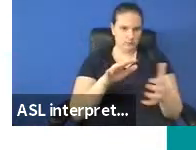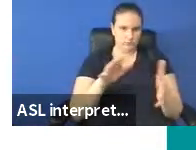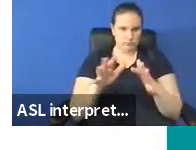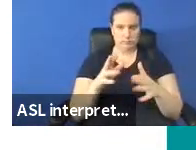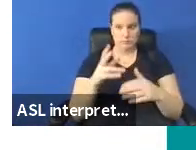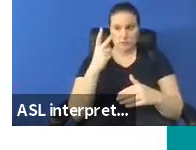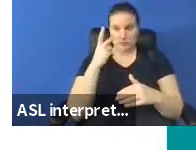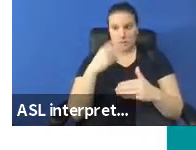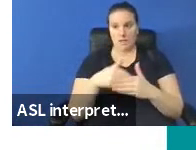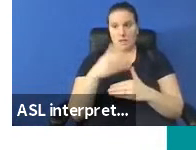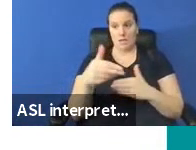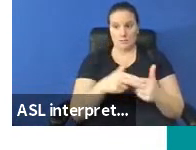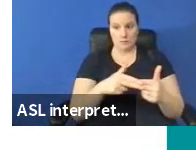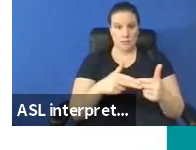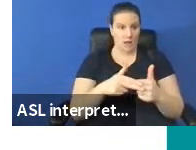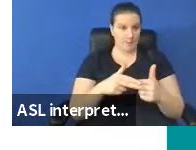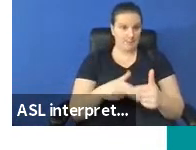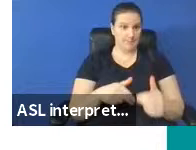slide.